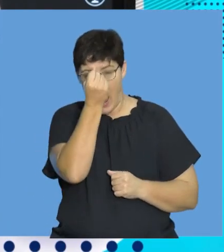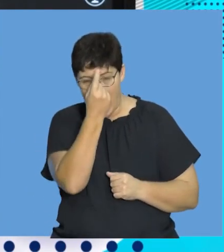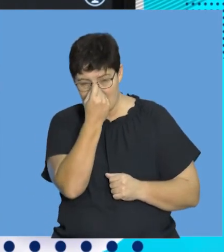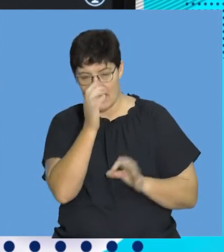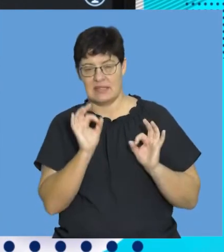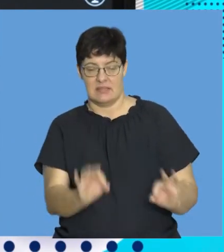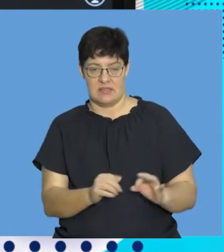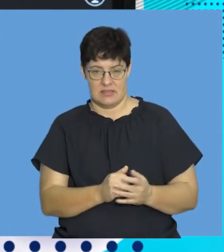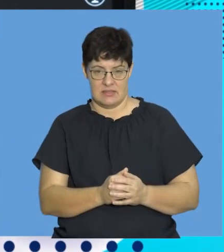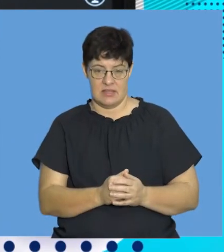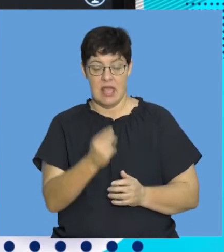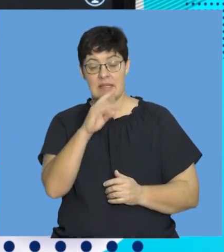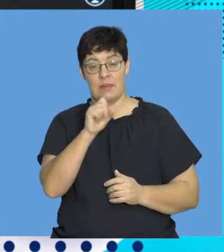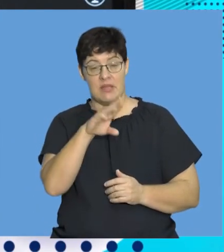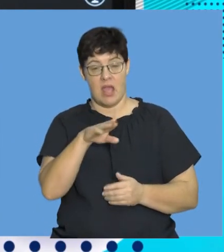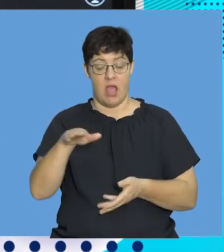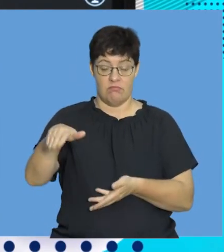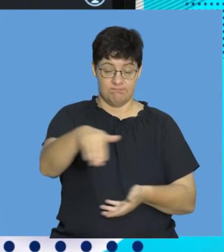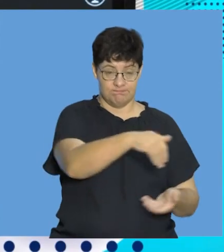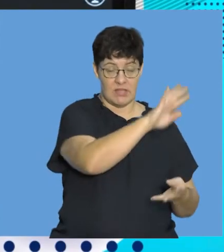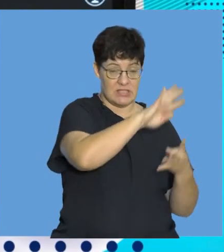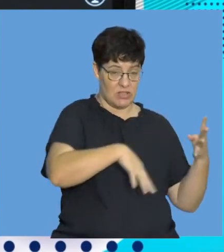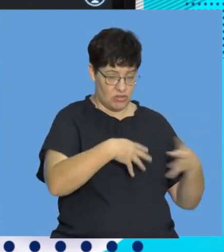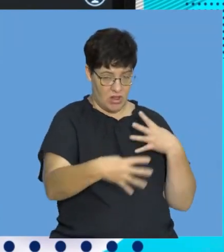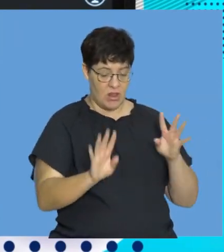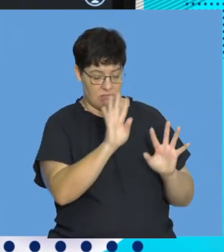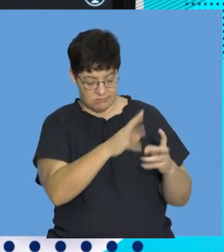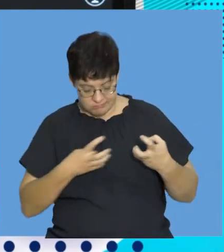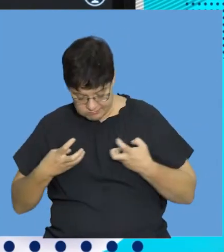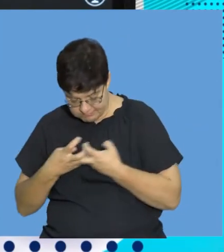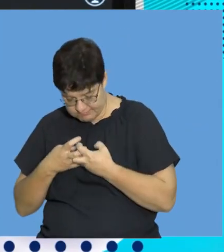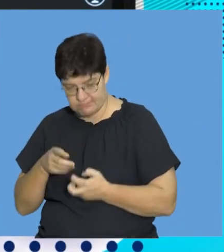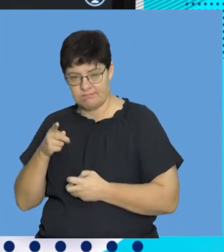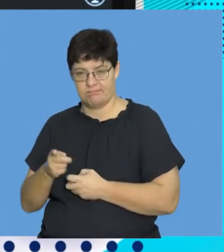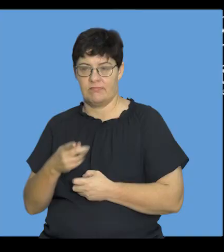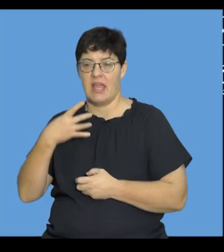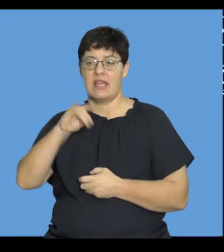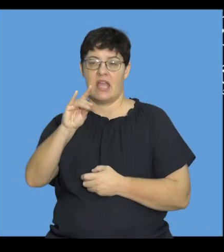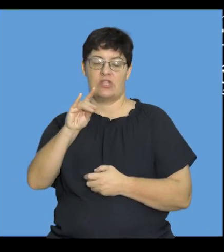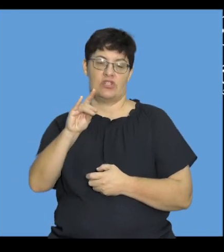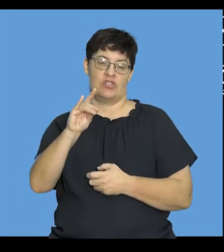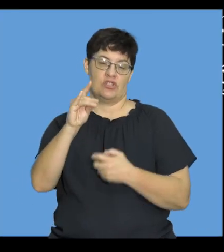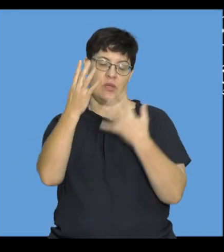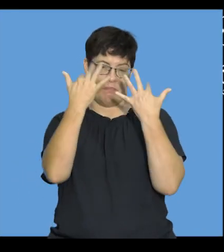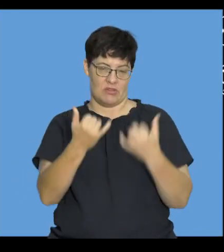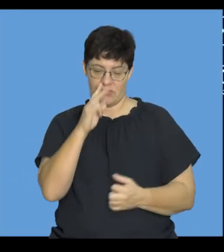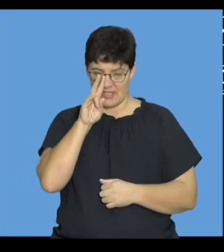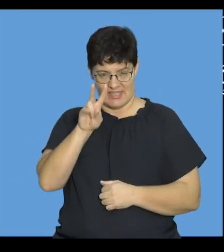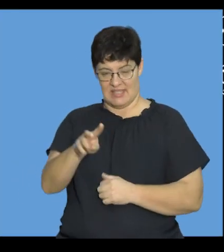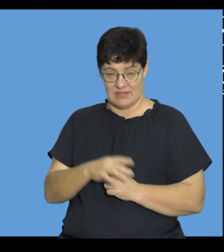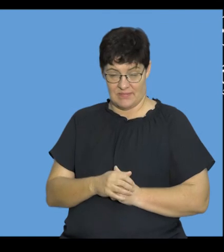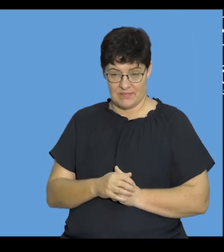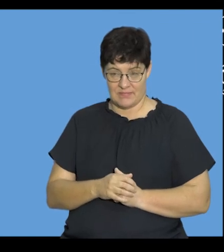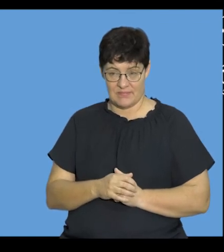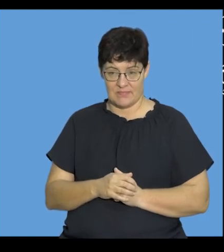debtors collection schedule will fit into my cash budget, as you can clearly see it here. Here's an extract